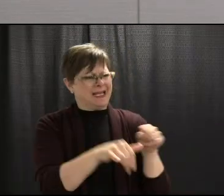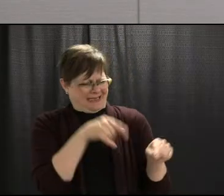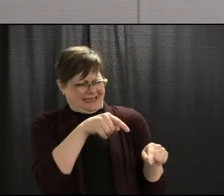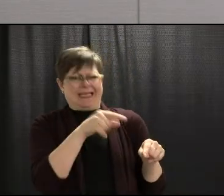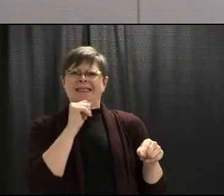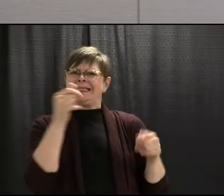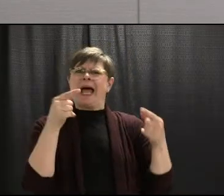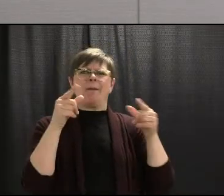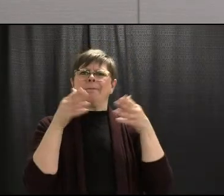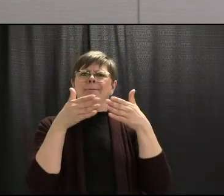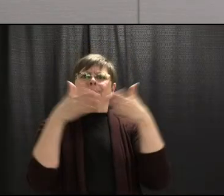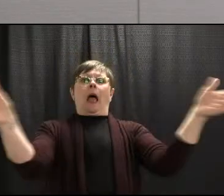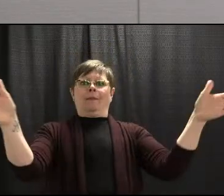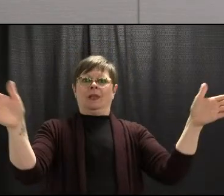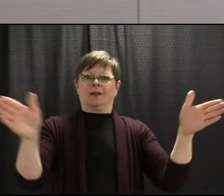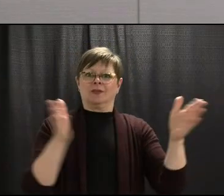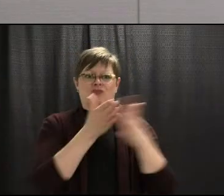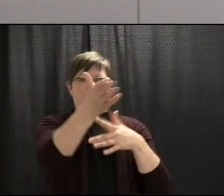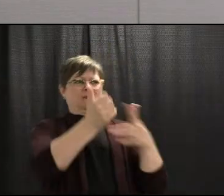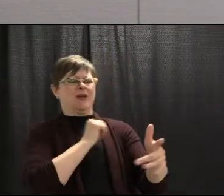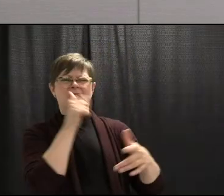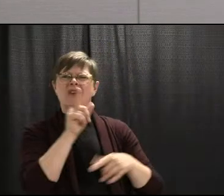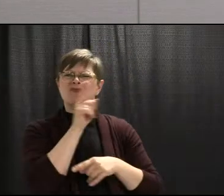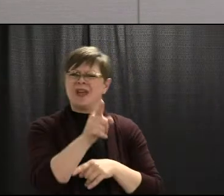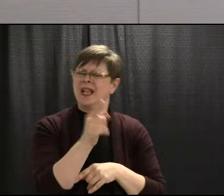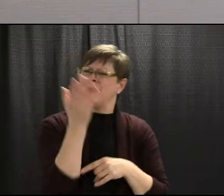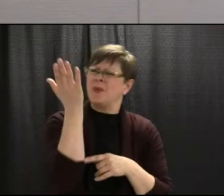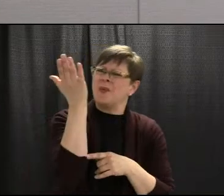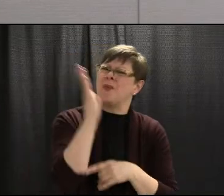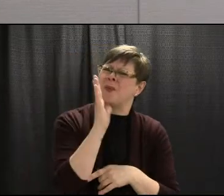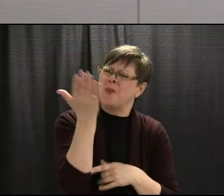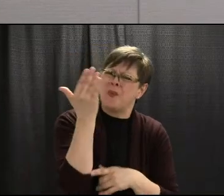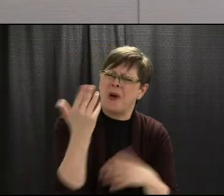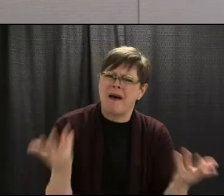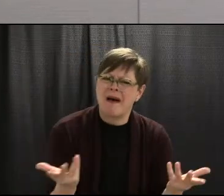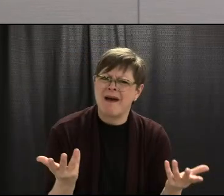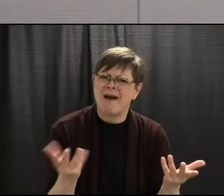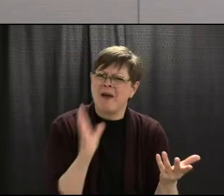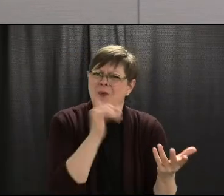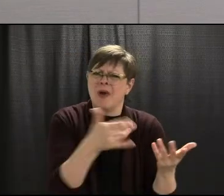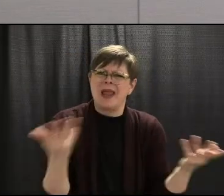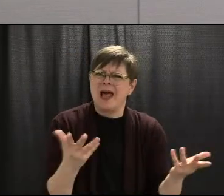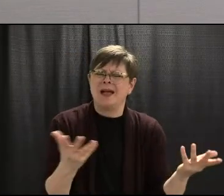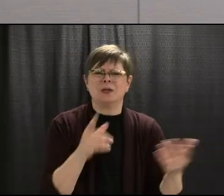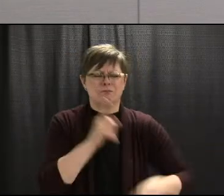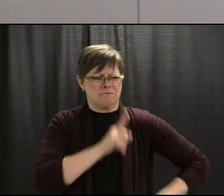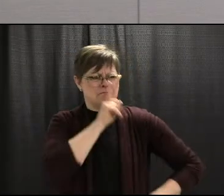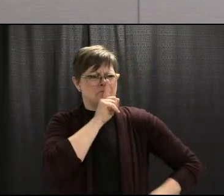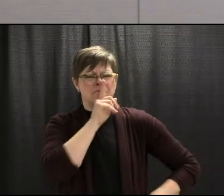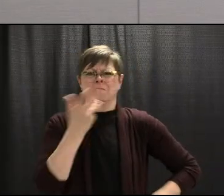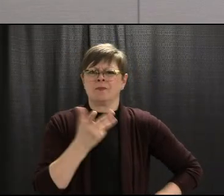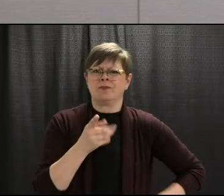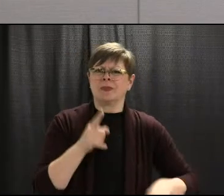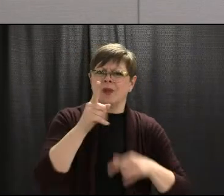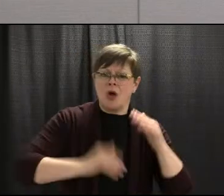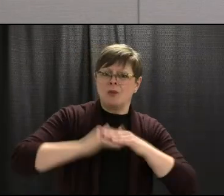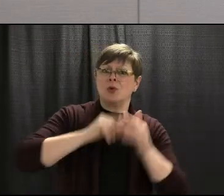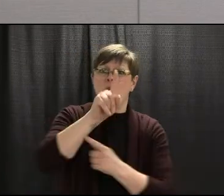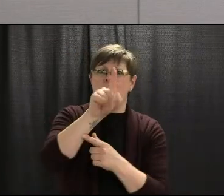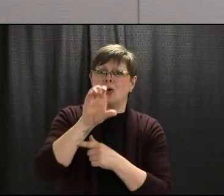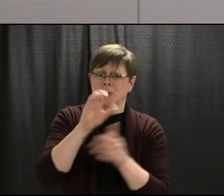Why are you not being more, I guess, transparent about your reliance on travel nurses? These were all sole source contracts. There's up to $100 million. It's a ton of